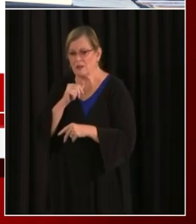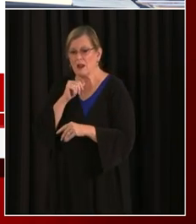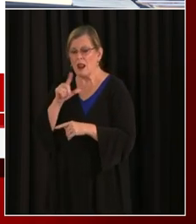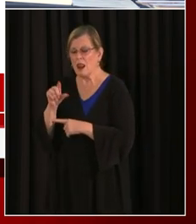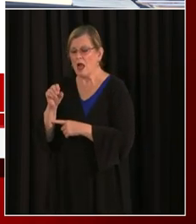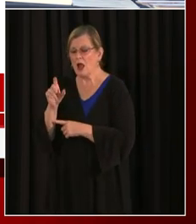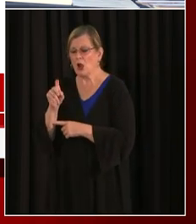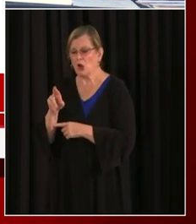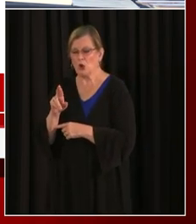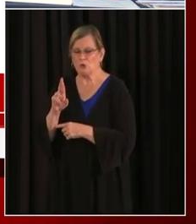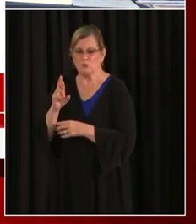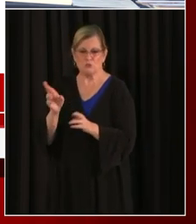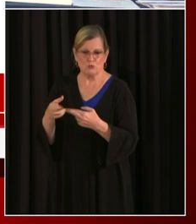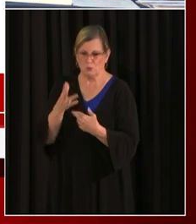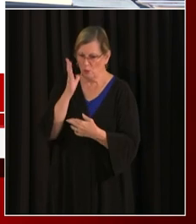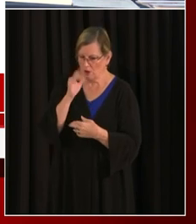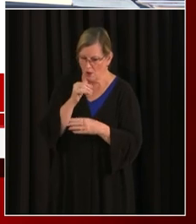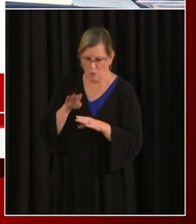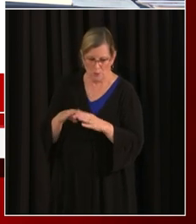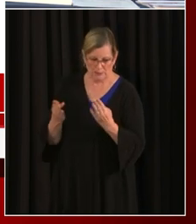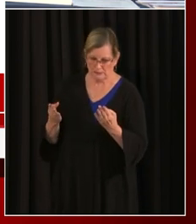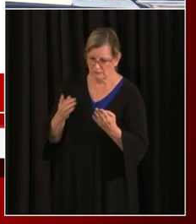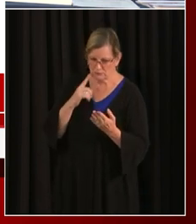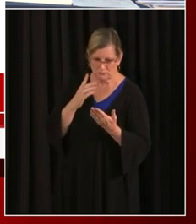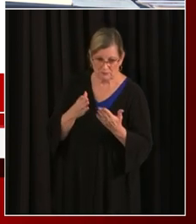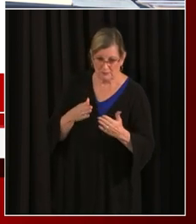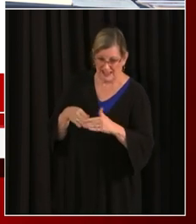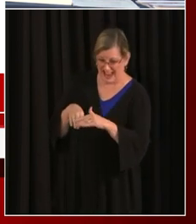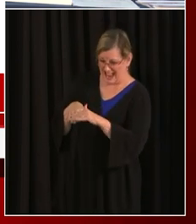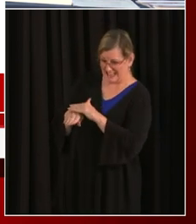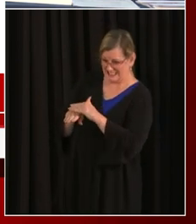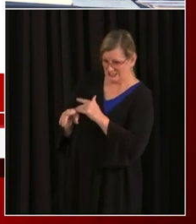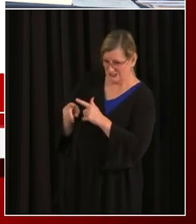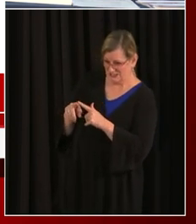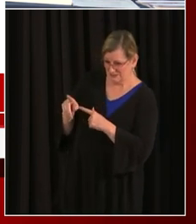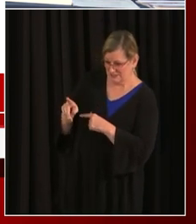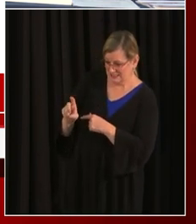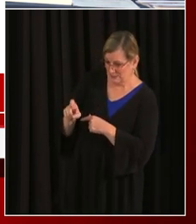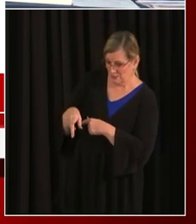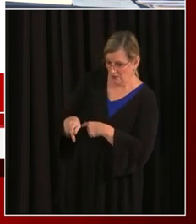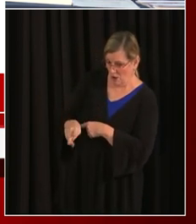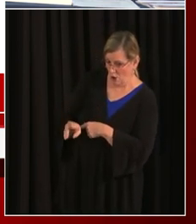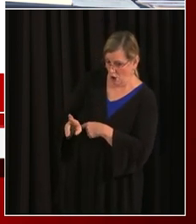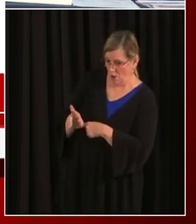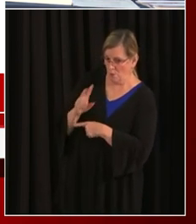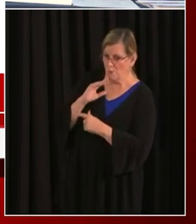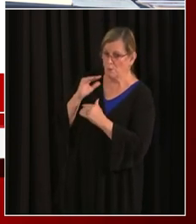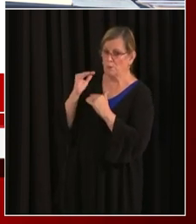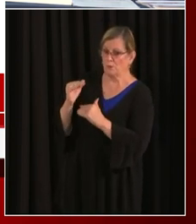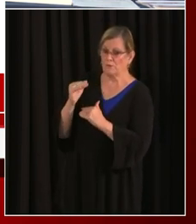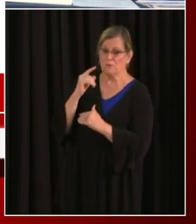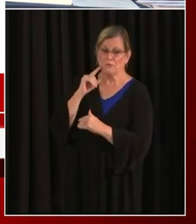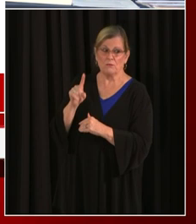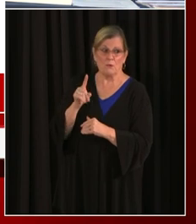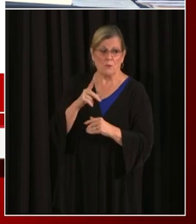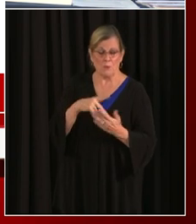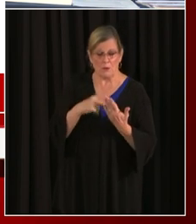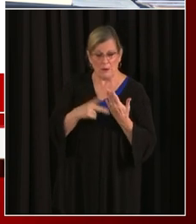for use. Additionally, access to DPR facilities will be limited to program participants who